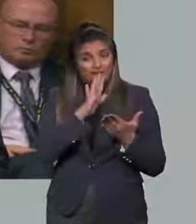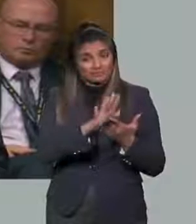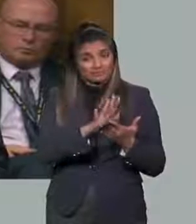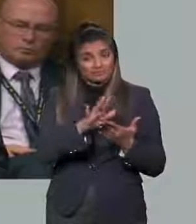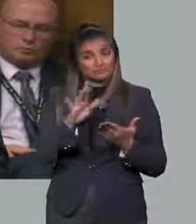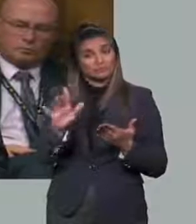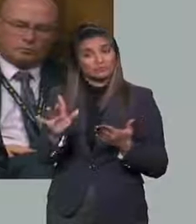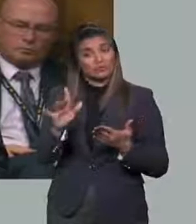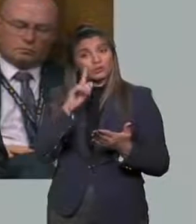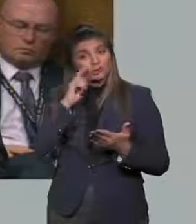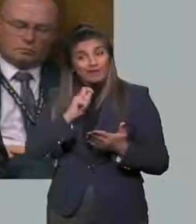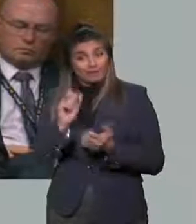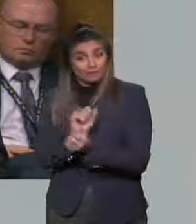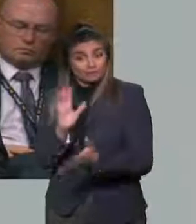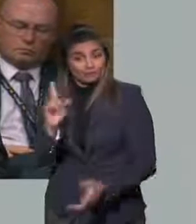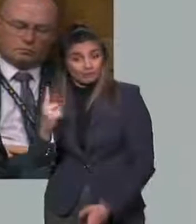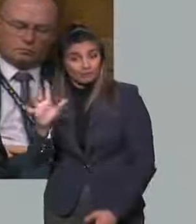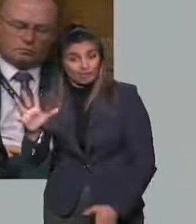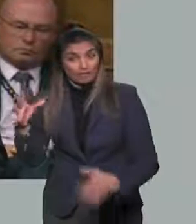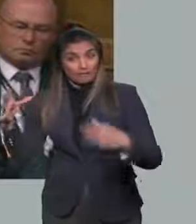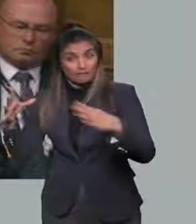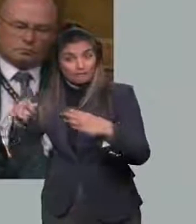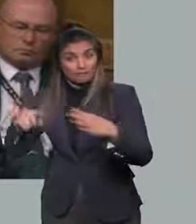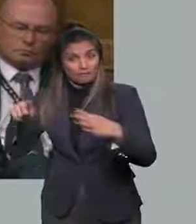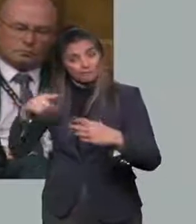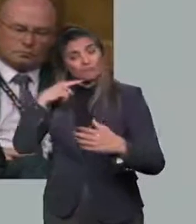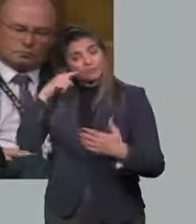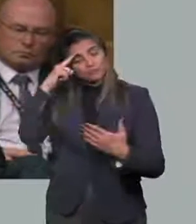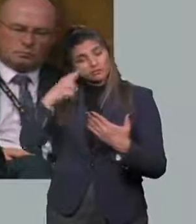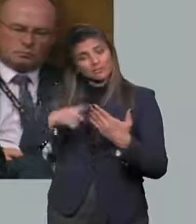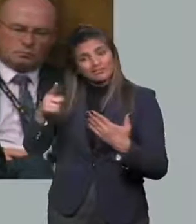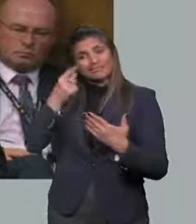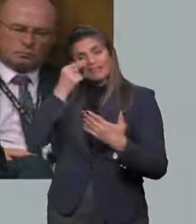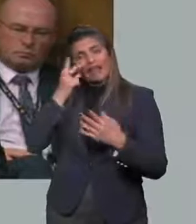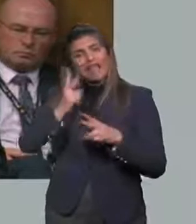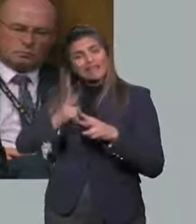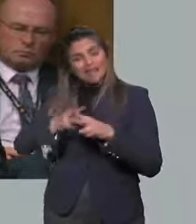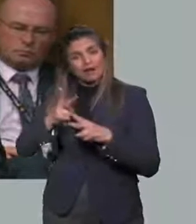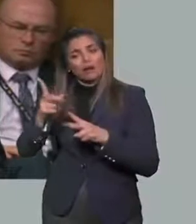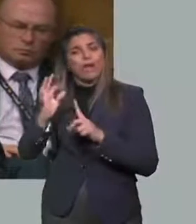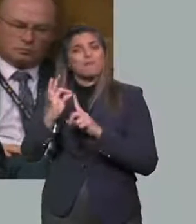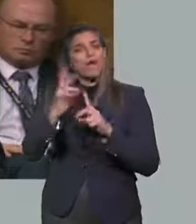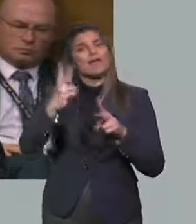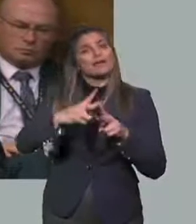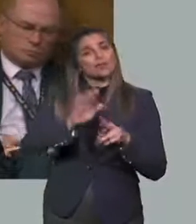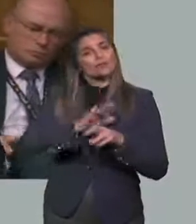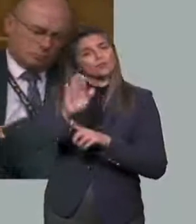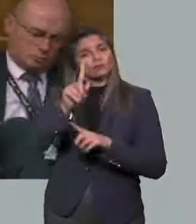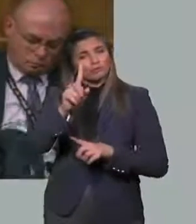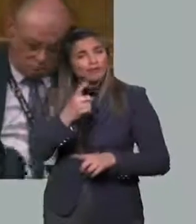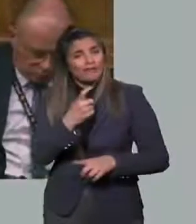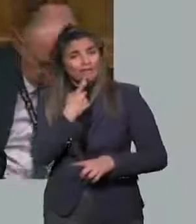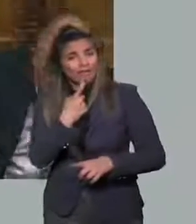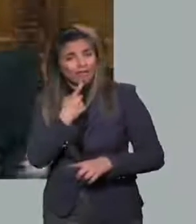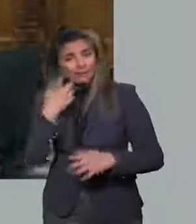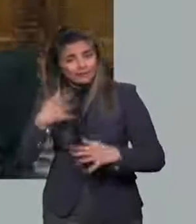right as a free nation and a free people to make such an application in the future, and, noticing that Finland is talking about